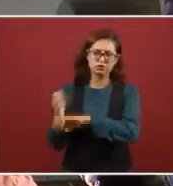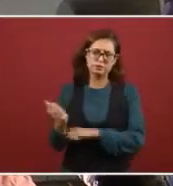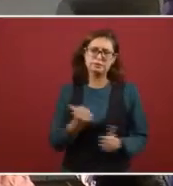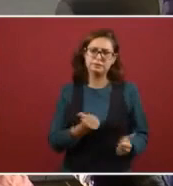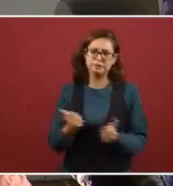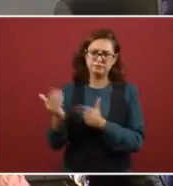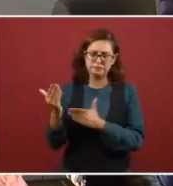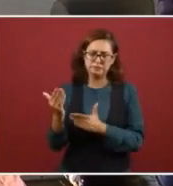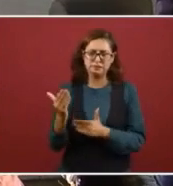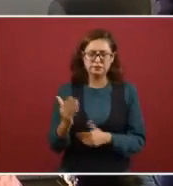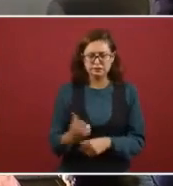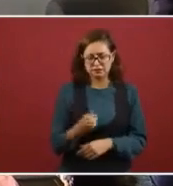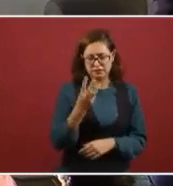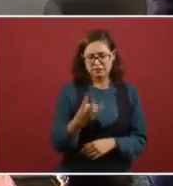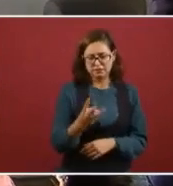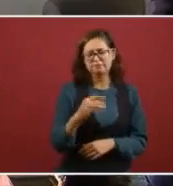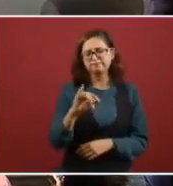took